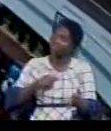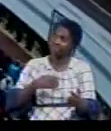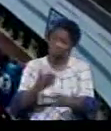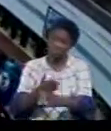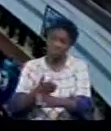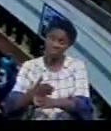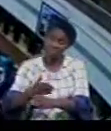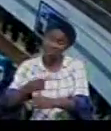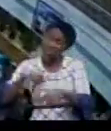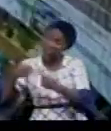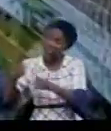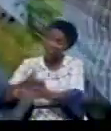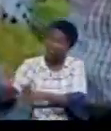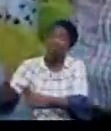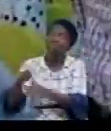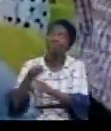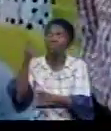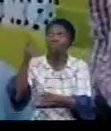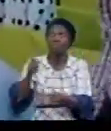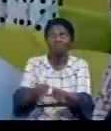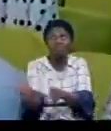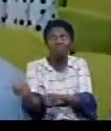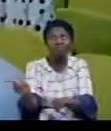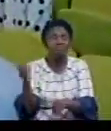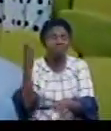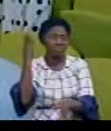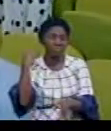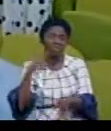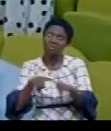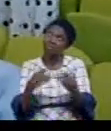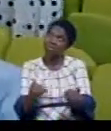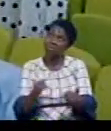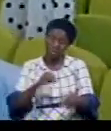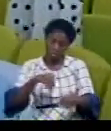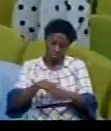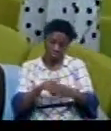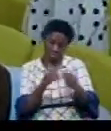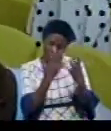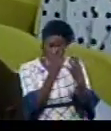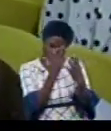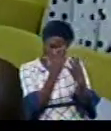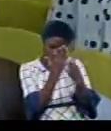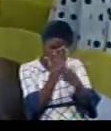But in humility, I return.